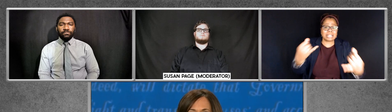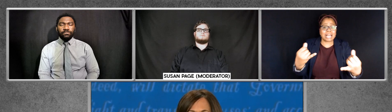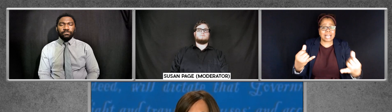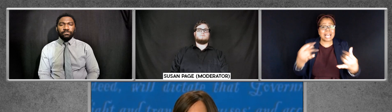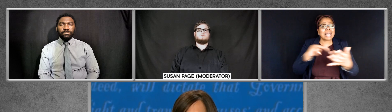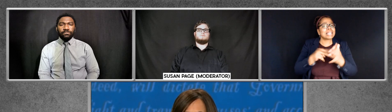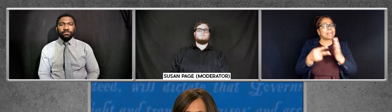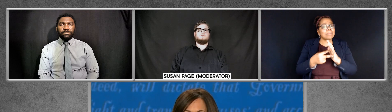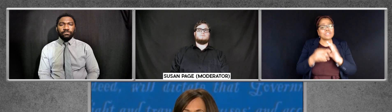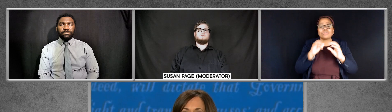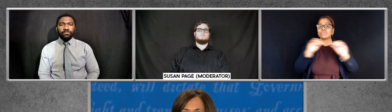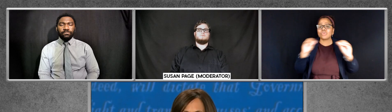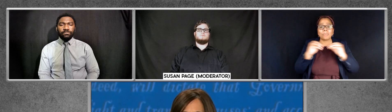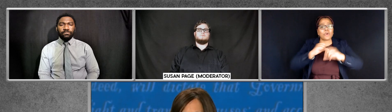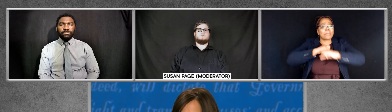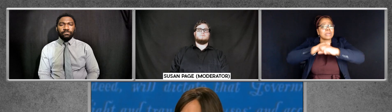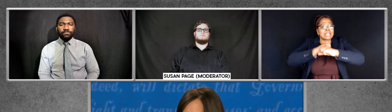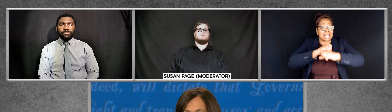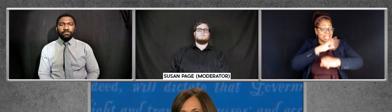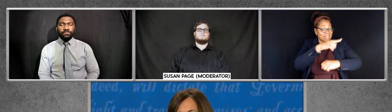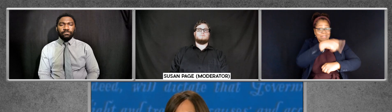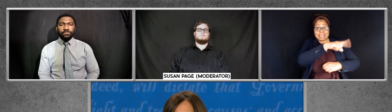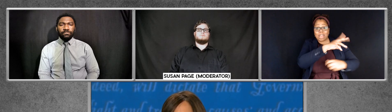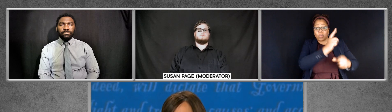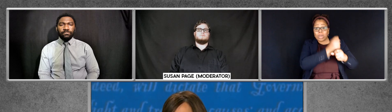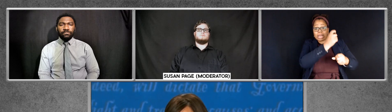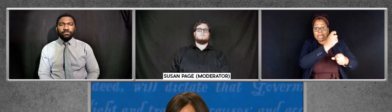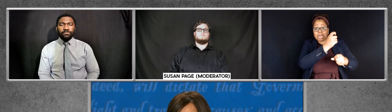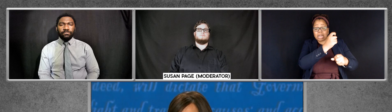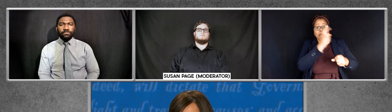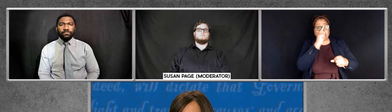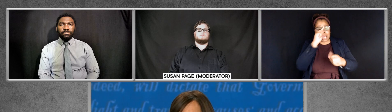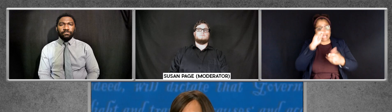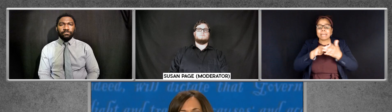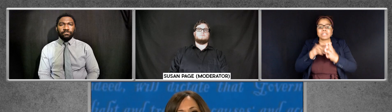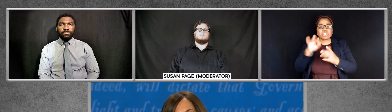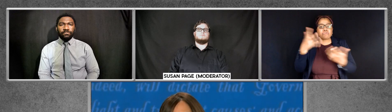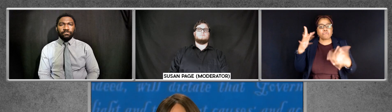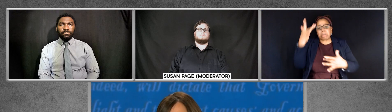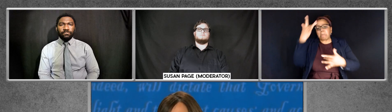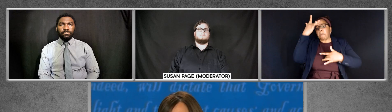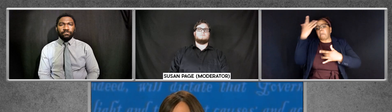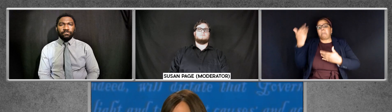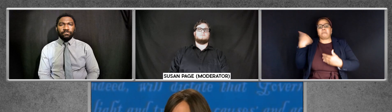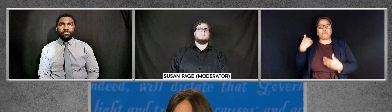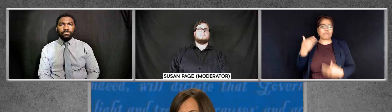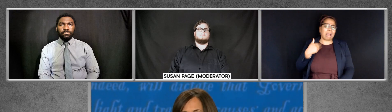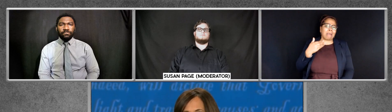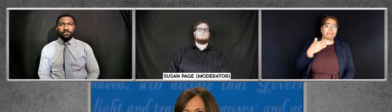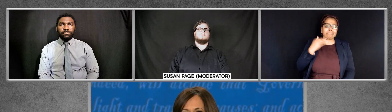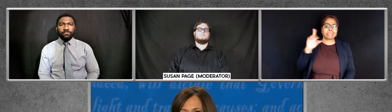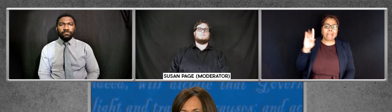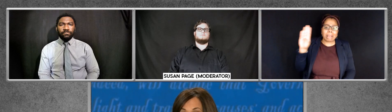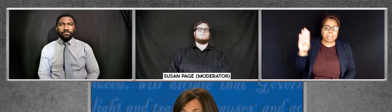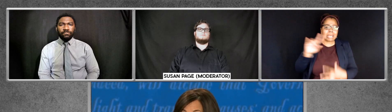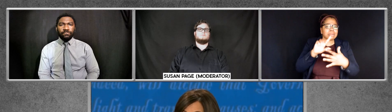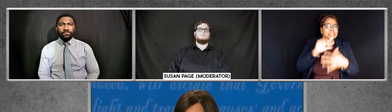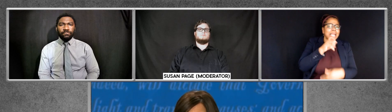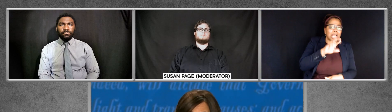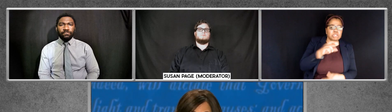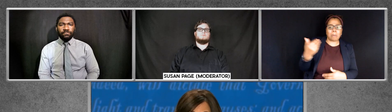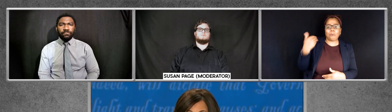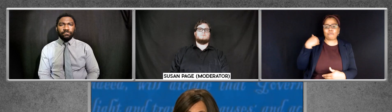no more protections, if they win, for people with pre-existing conditions. Yeah. This means that over 20 million people